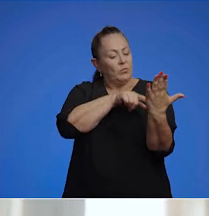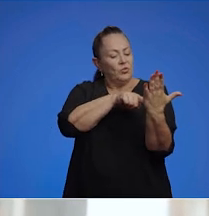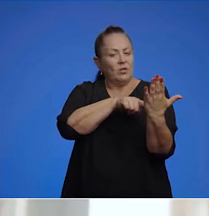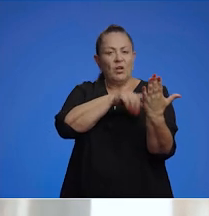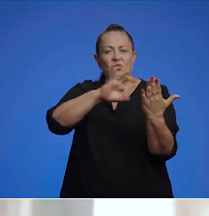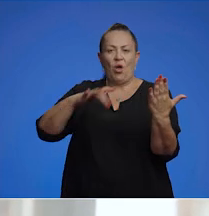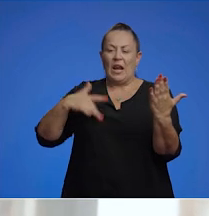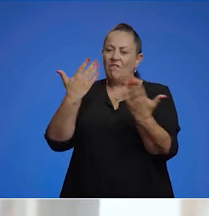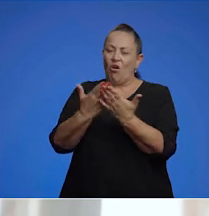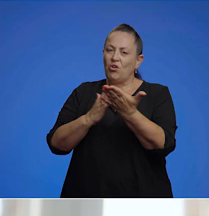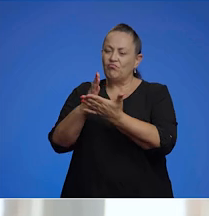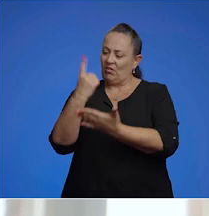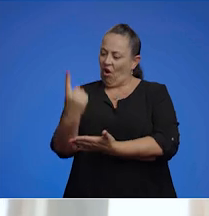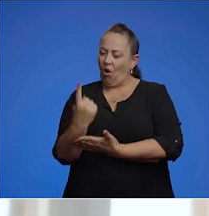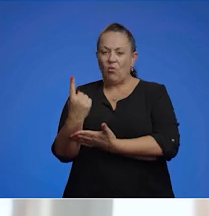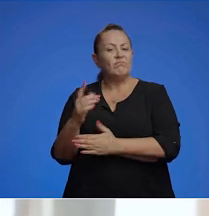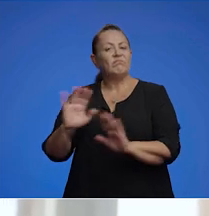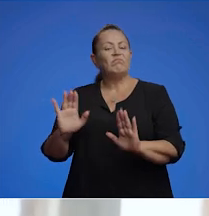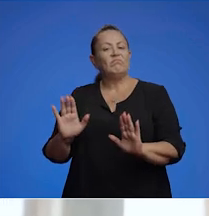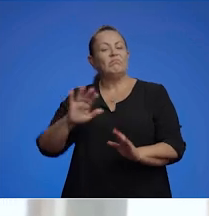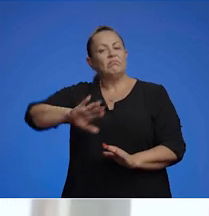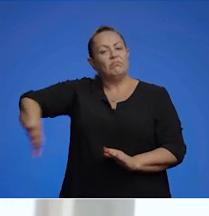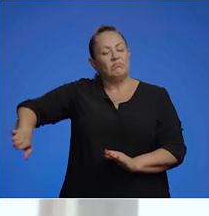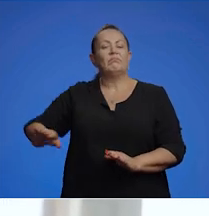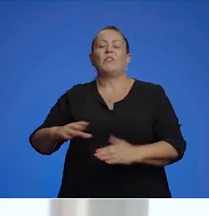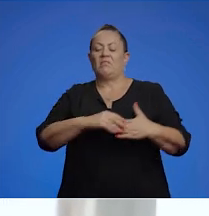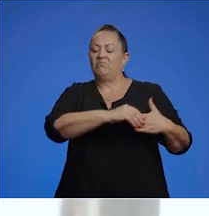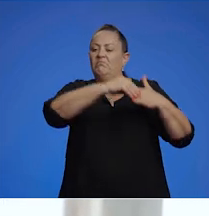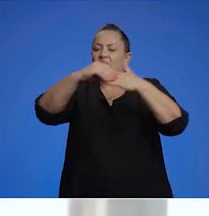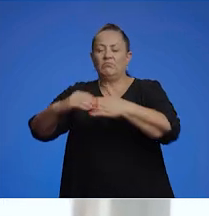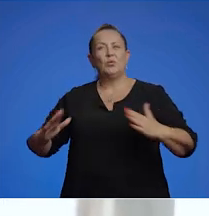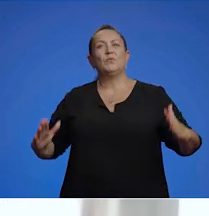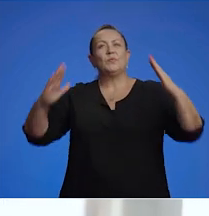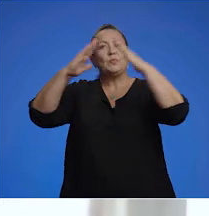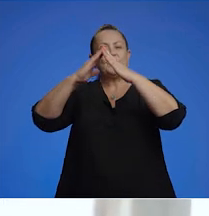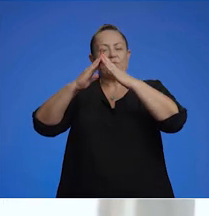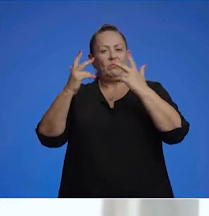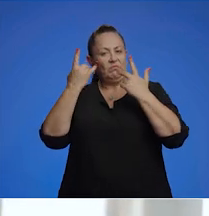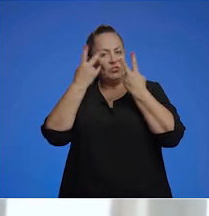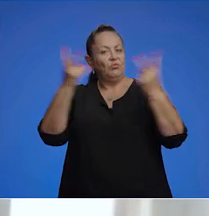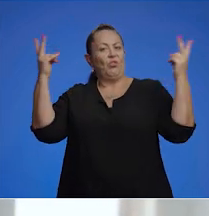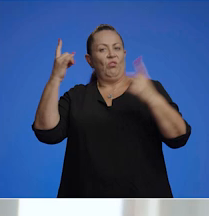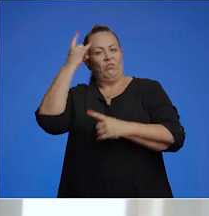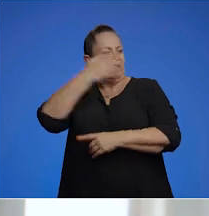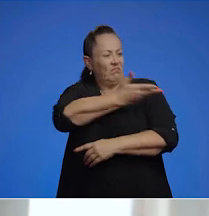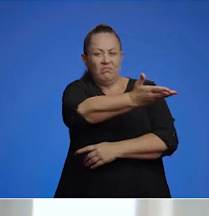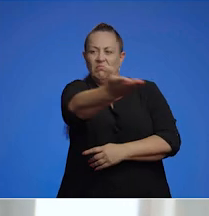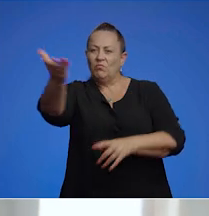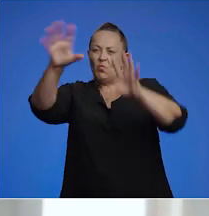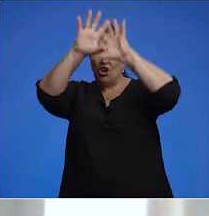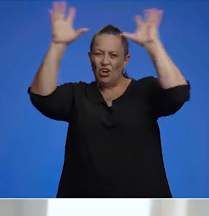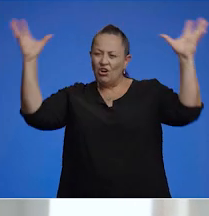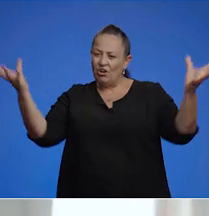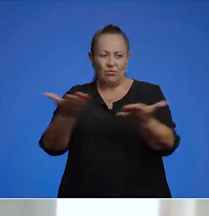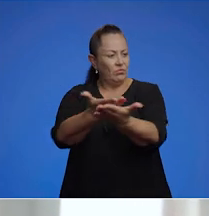says, man does not live on bread alone." Then leading him to a height, the devil showed him in a moment of time all the kingdoms